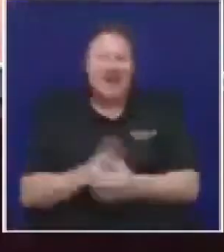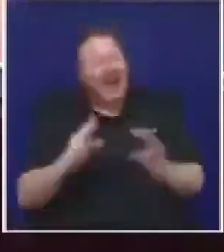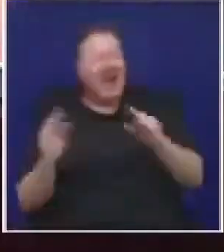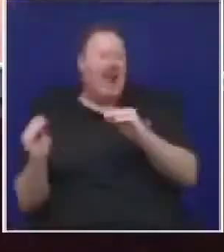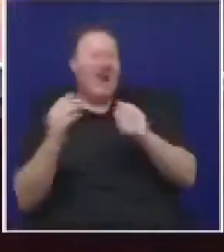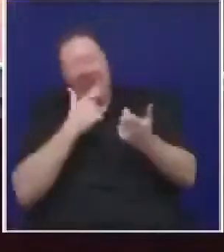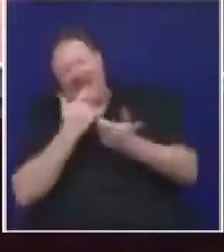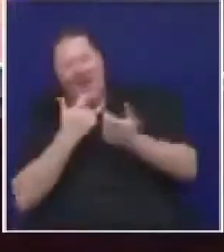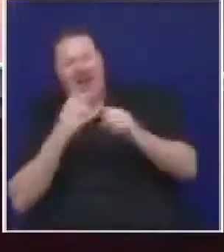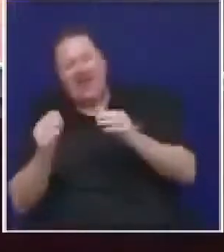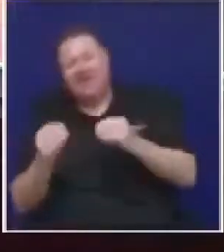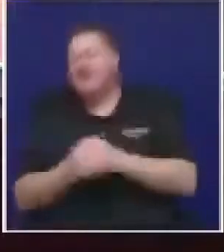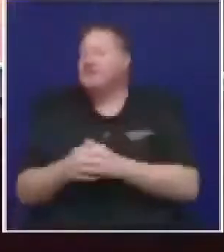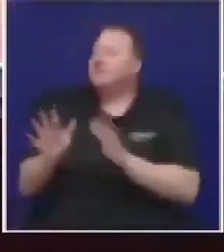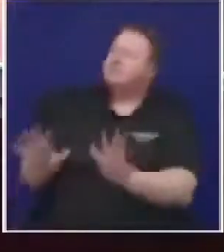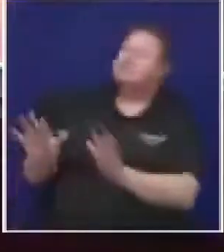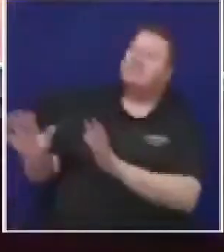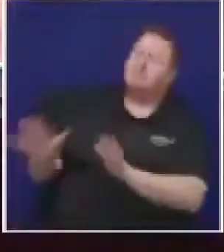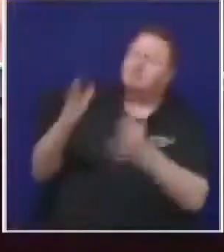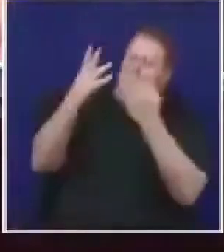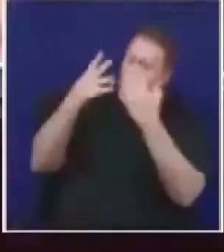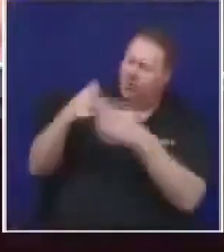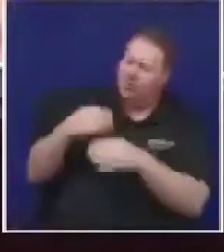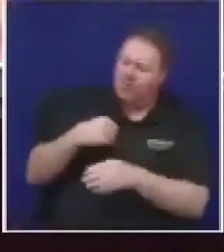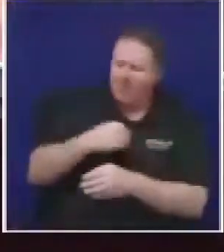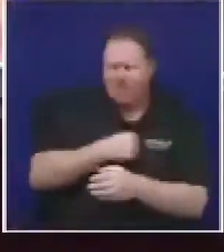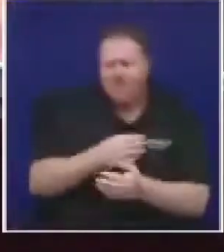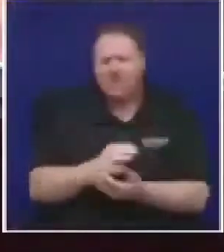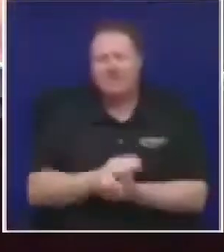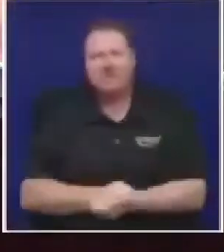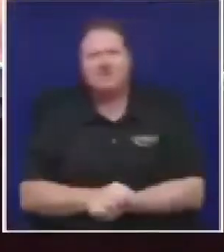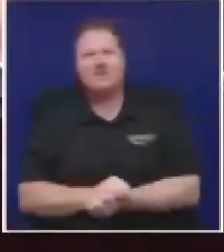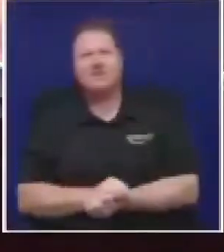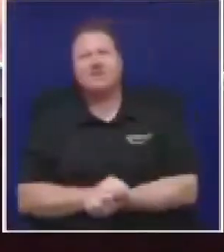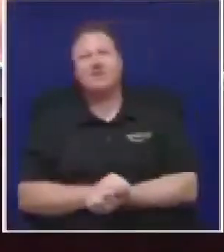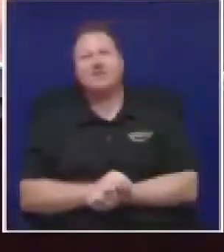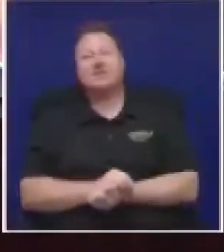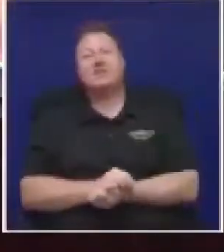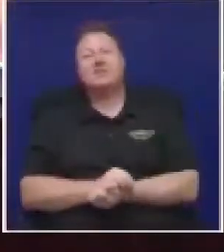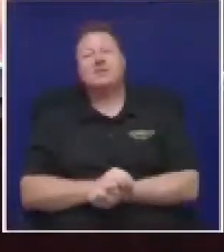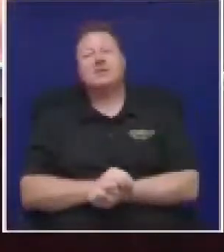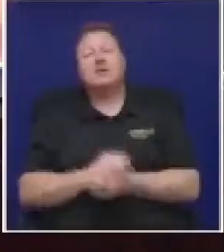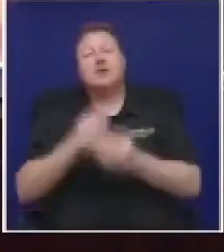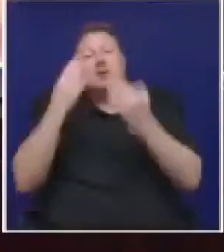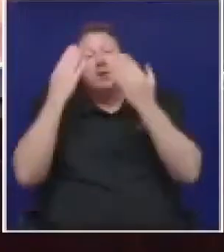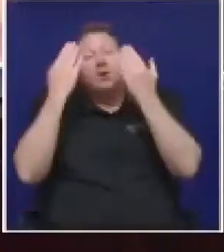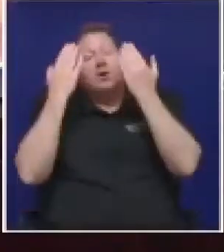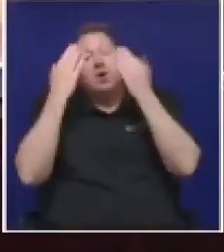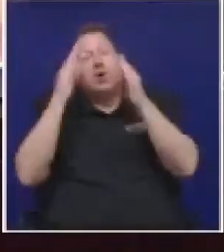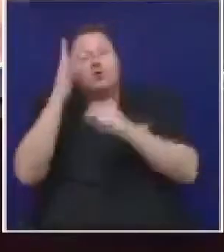We are Order, honorable members. So, Honorable Speaker,